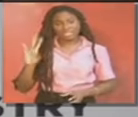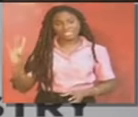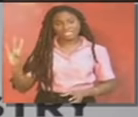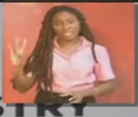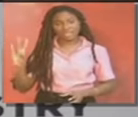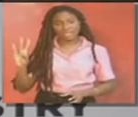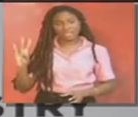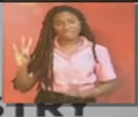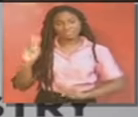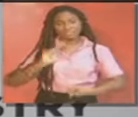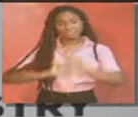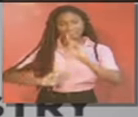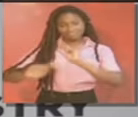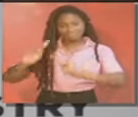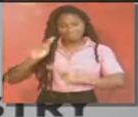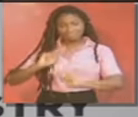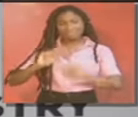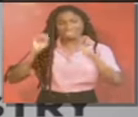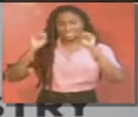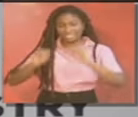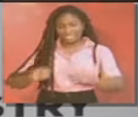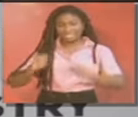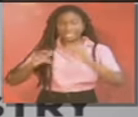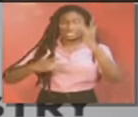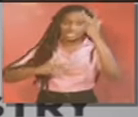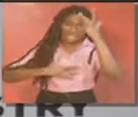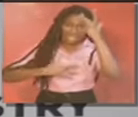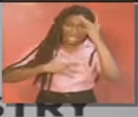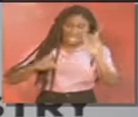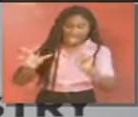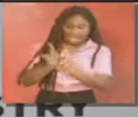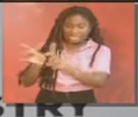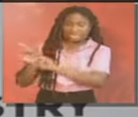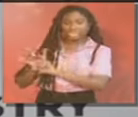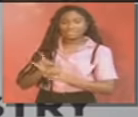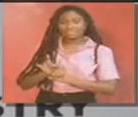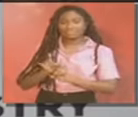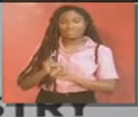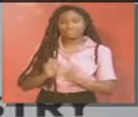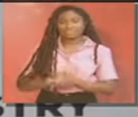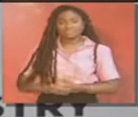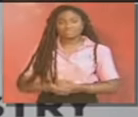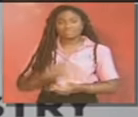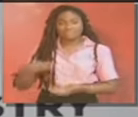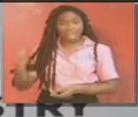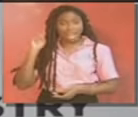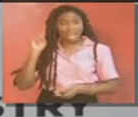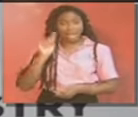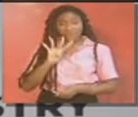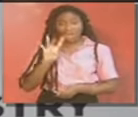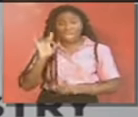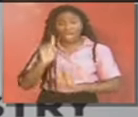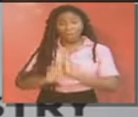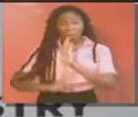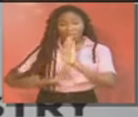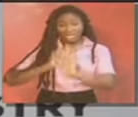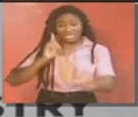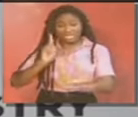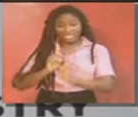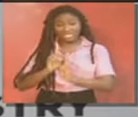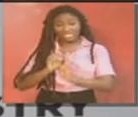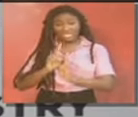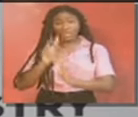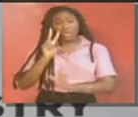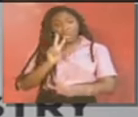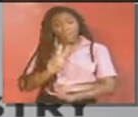7,977 have been confirmed as positive. Over the last 48 hours, there were 23